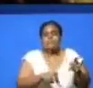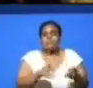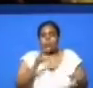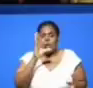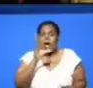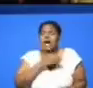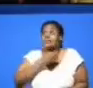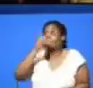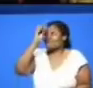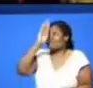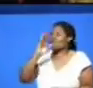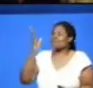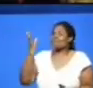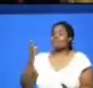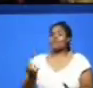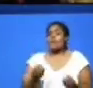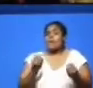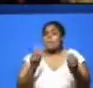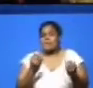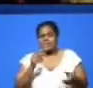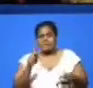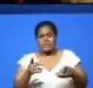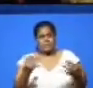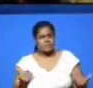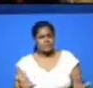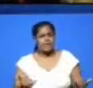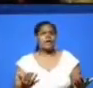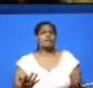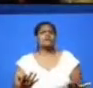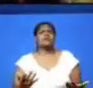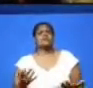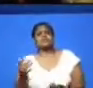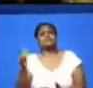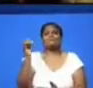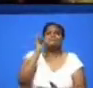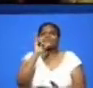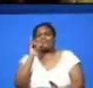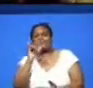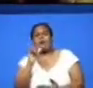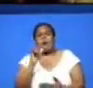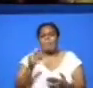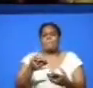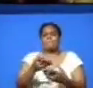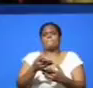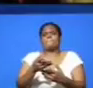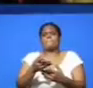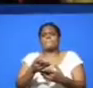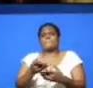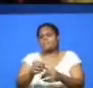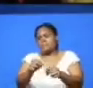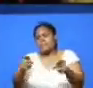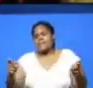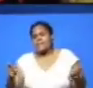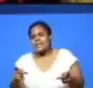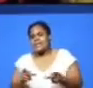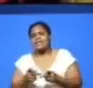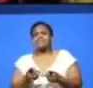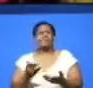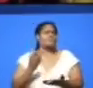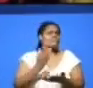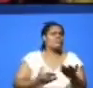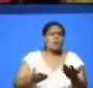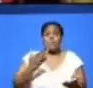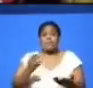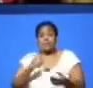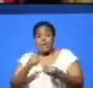tonight are in the rum bars, but they are hearing this word. Some tonight are on the verge of suicide, but they are hearing